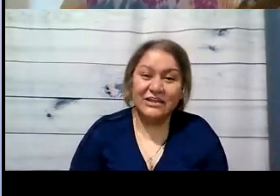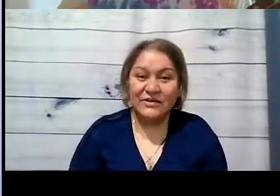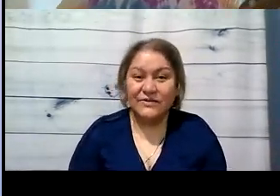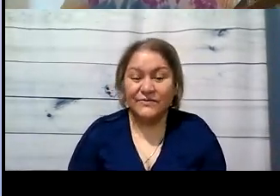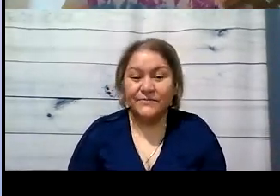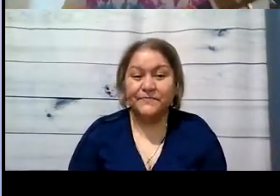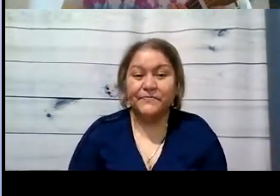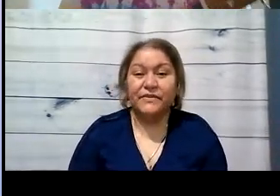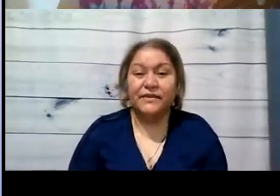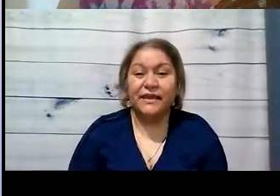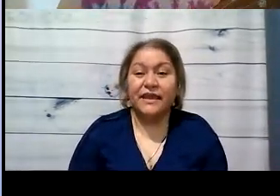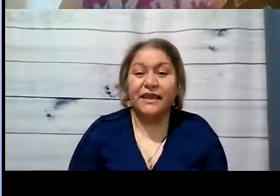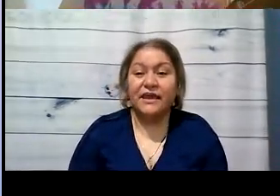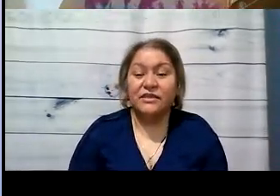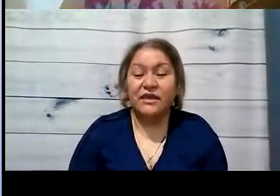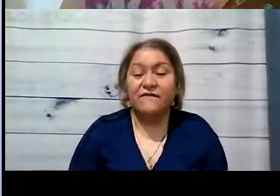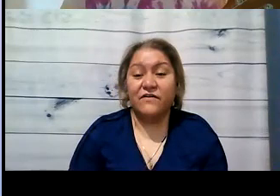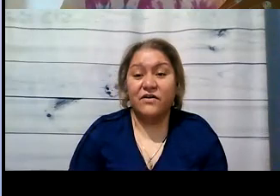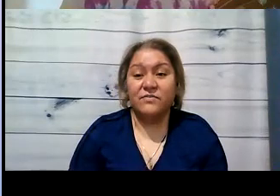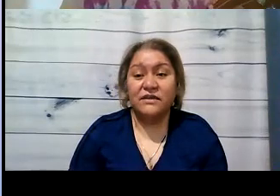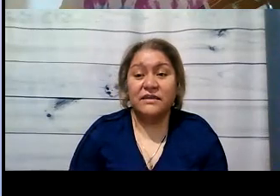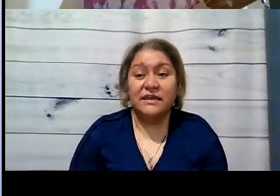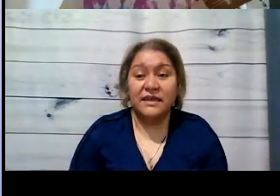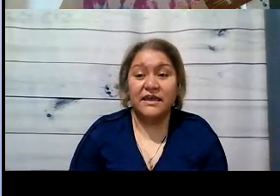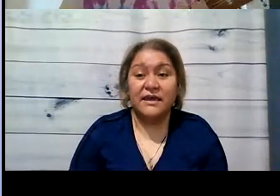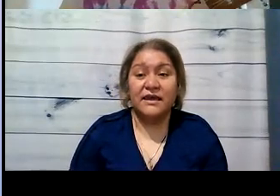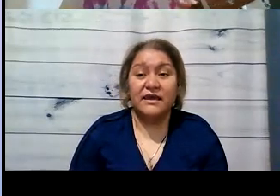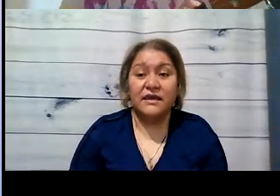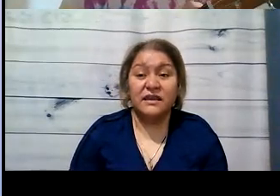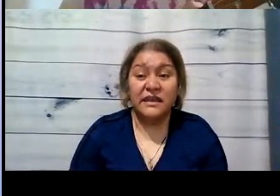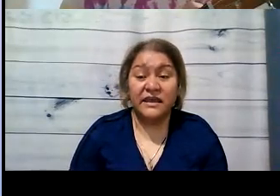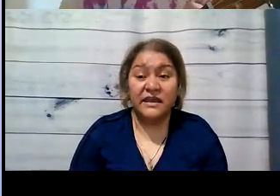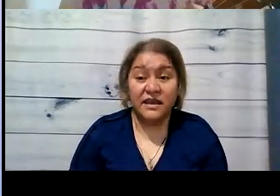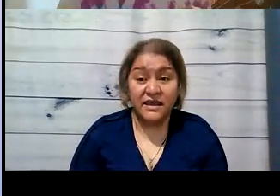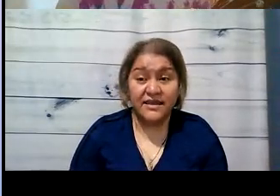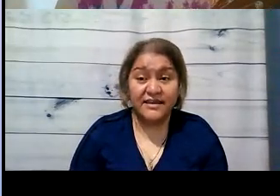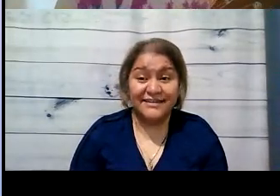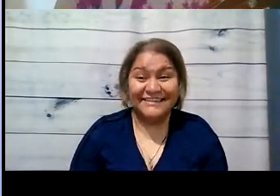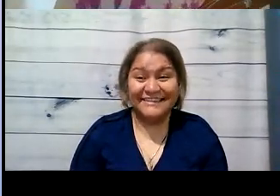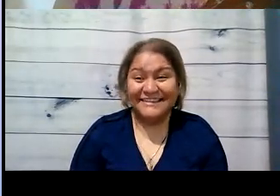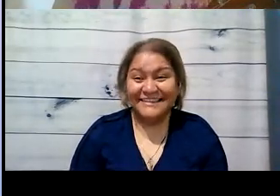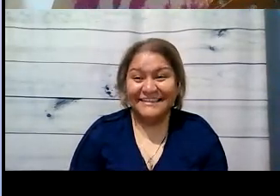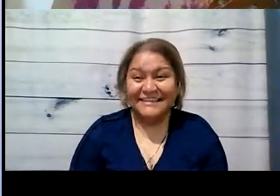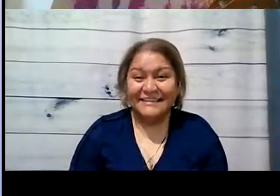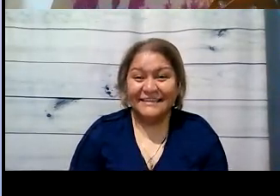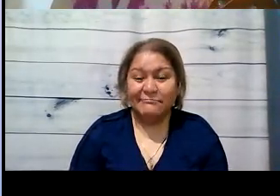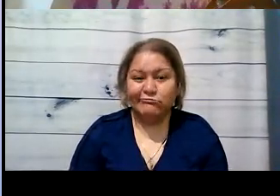E-I-E-I-O. On that farm he had a, what do you